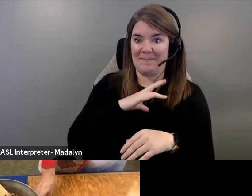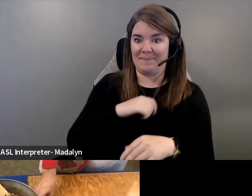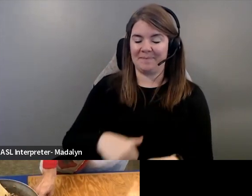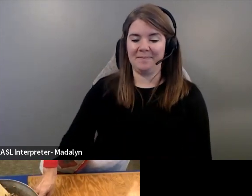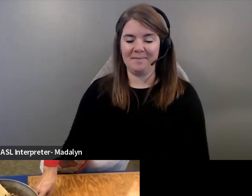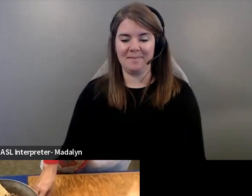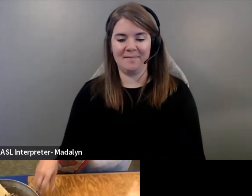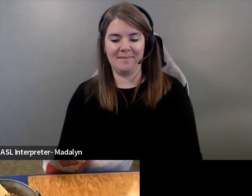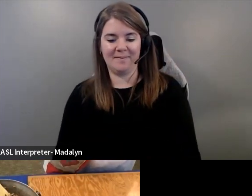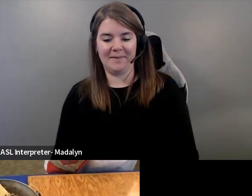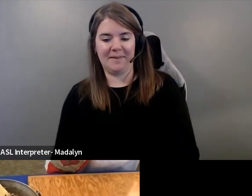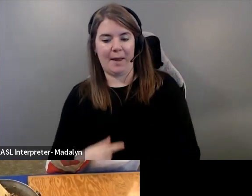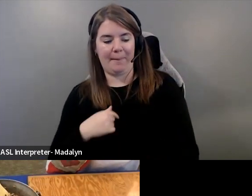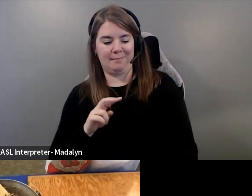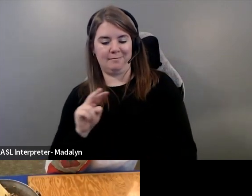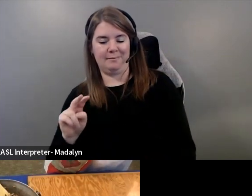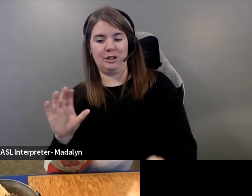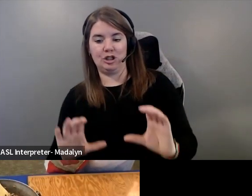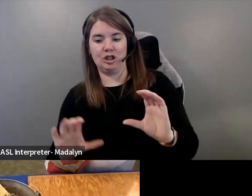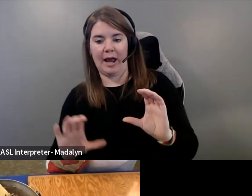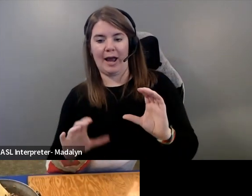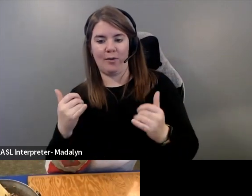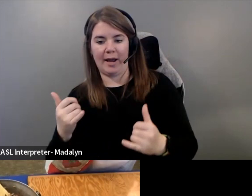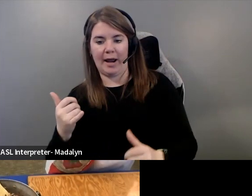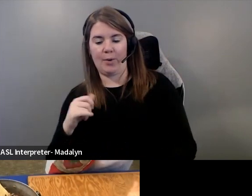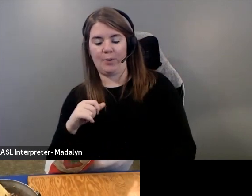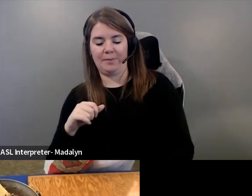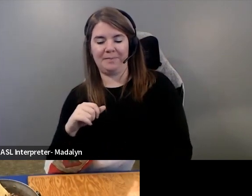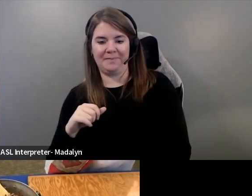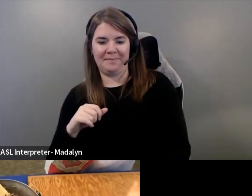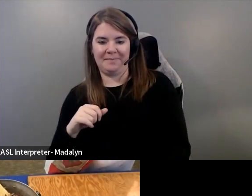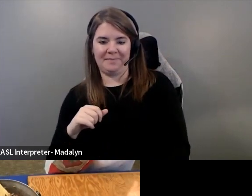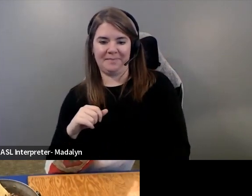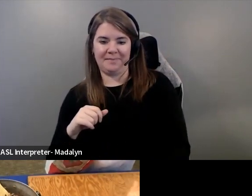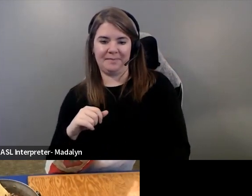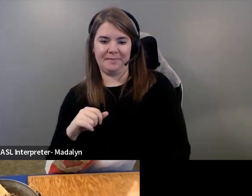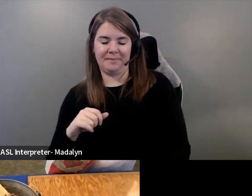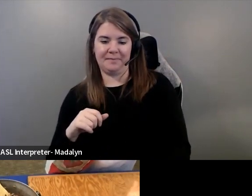I'm gonna go to the chat right Okay. now.